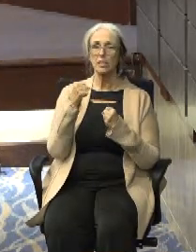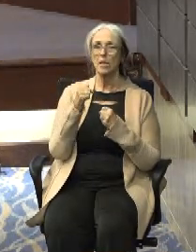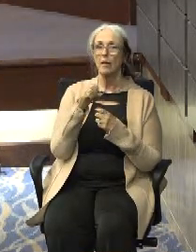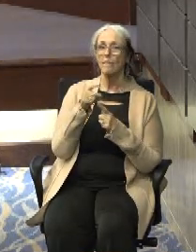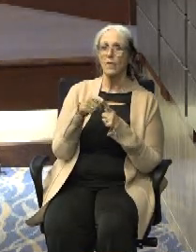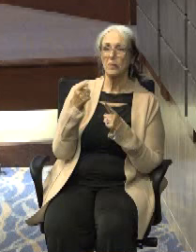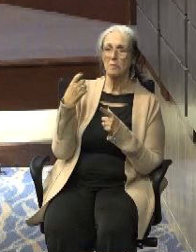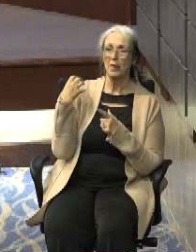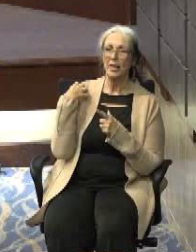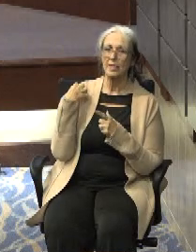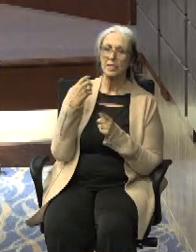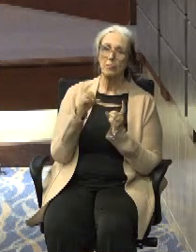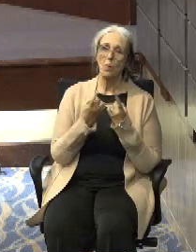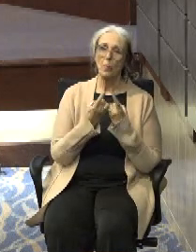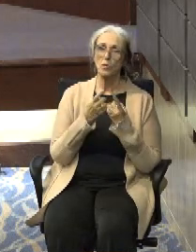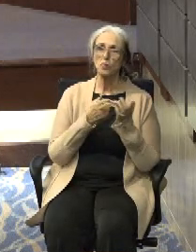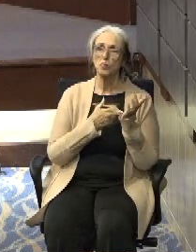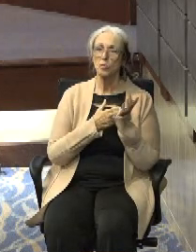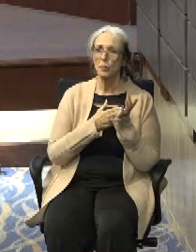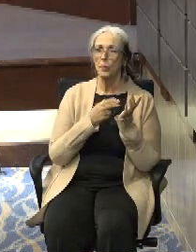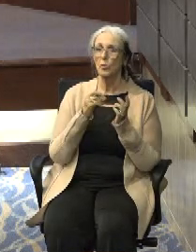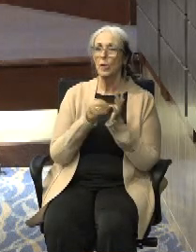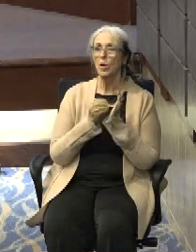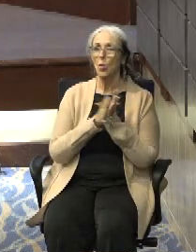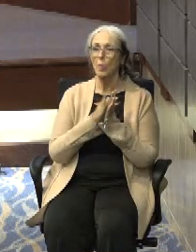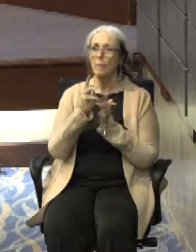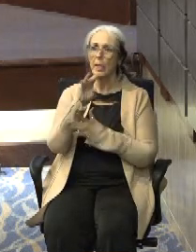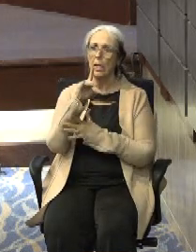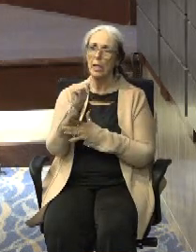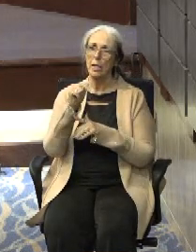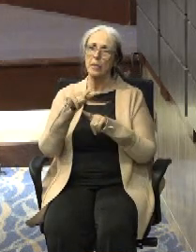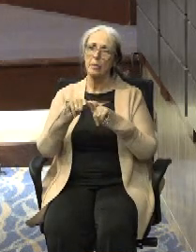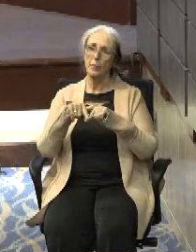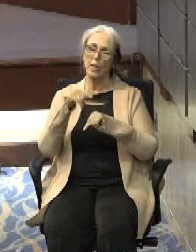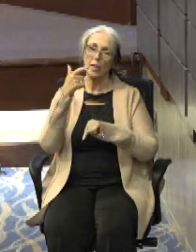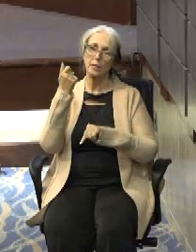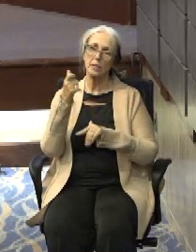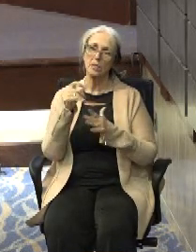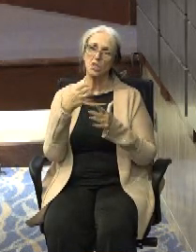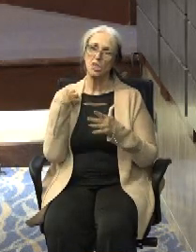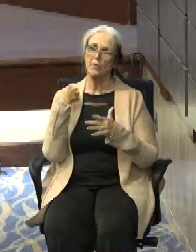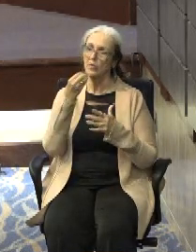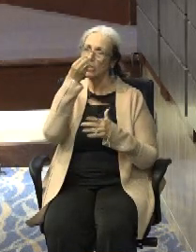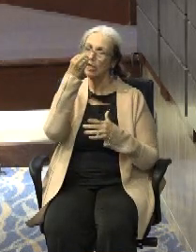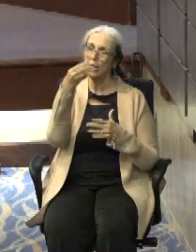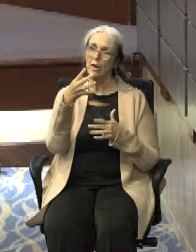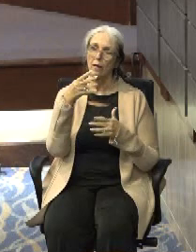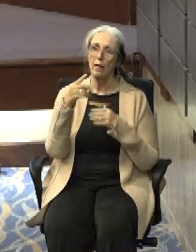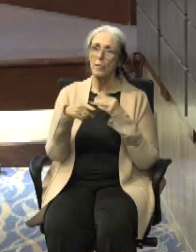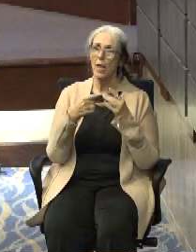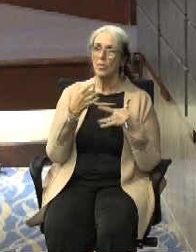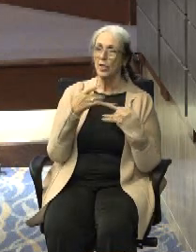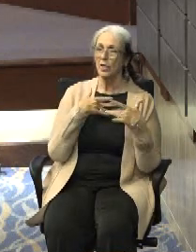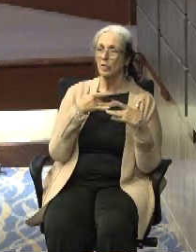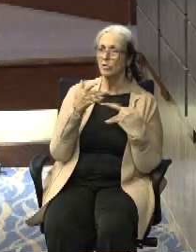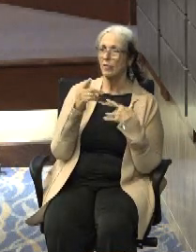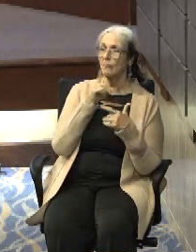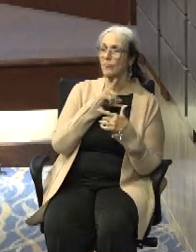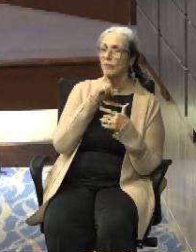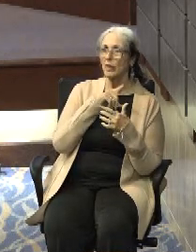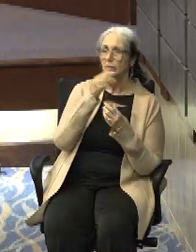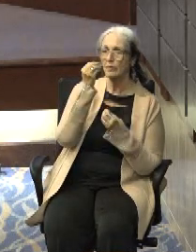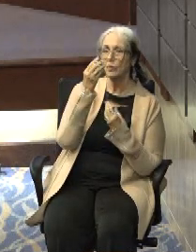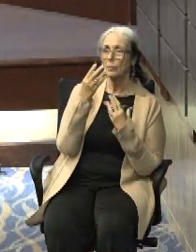police department is transparent and truthful, and that the reporting by the media is reliable. Because the chief was unconcerned and refused to find out why false information was